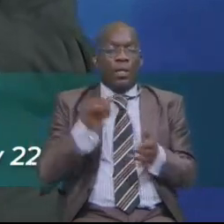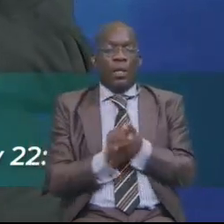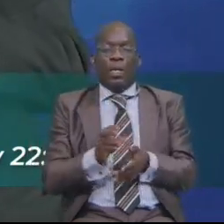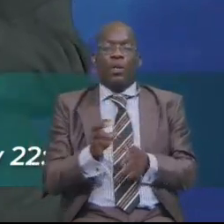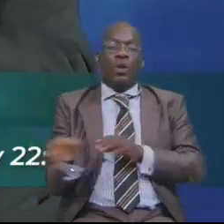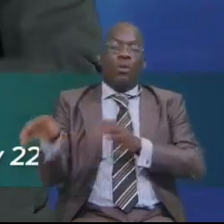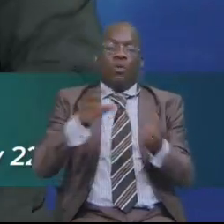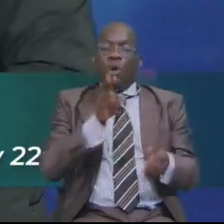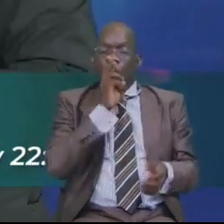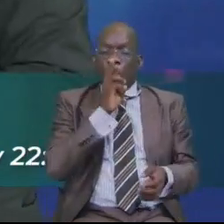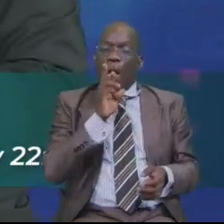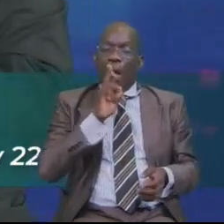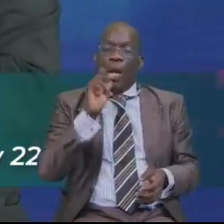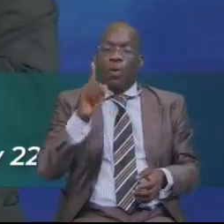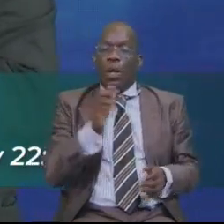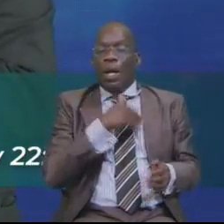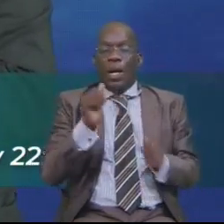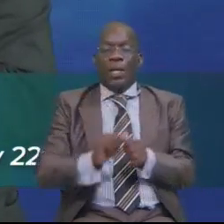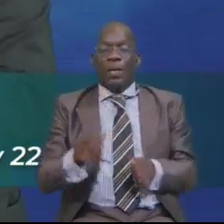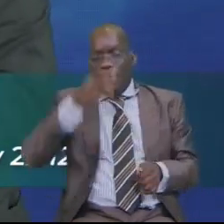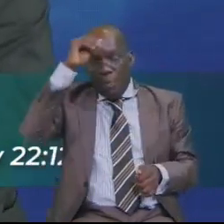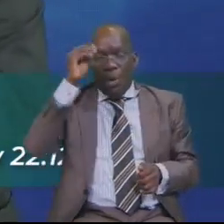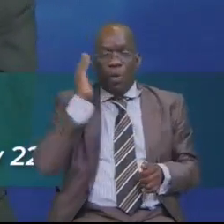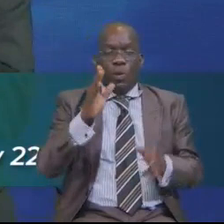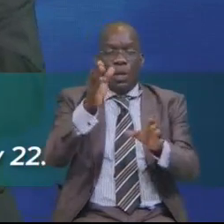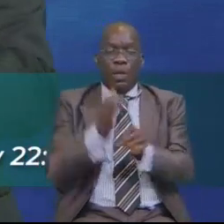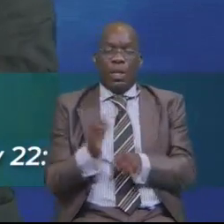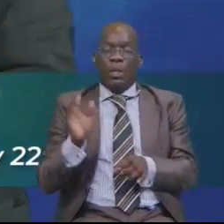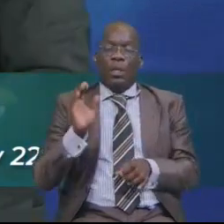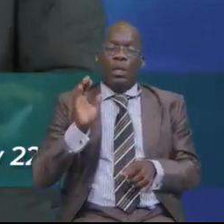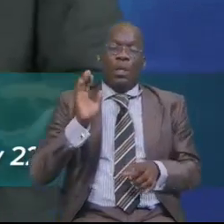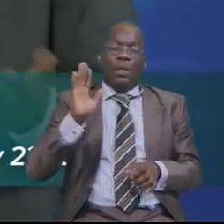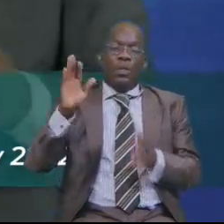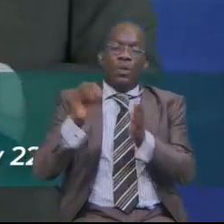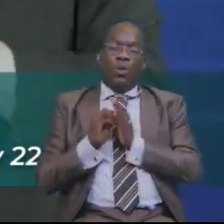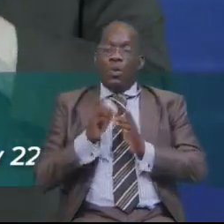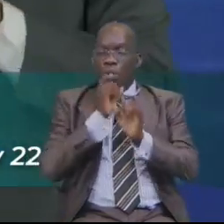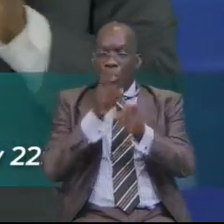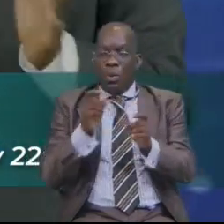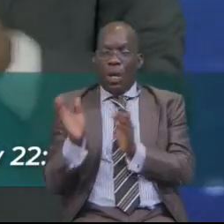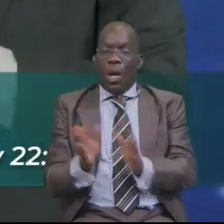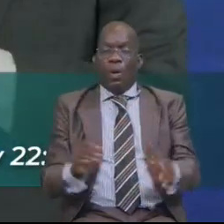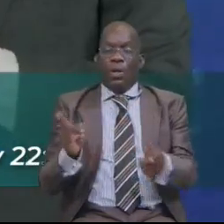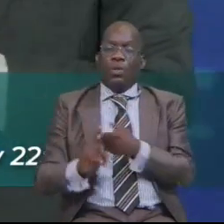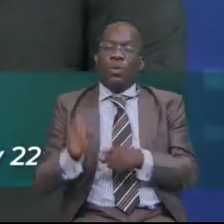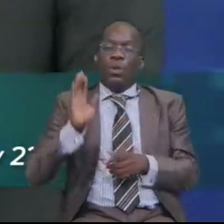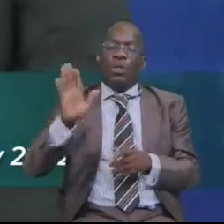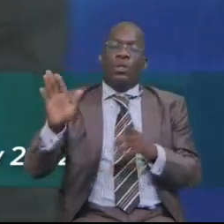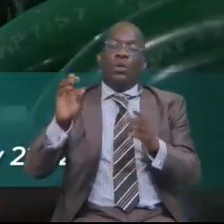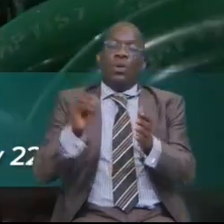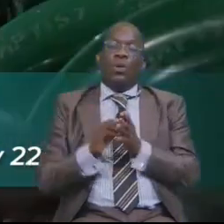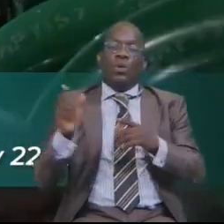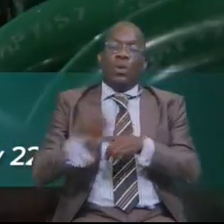shall receive his own reward according to his own labor.